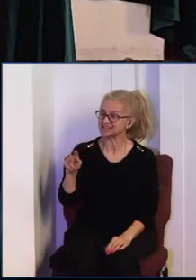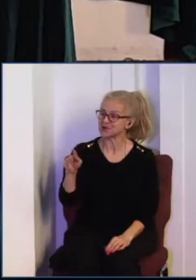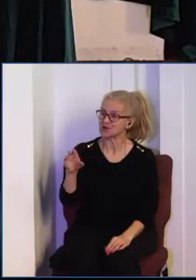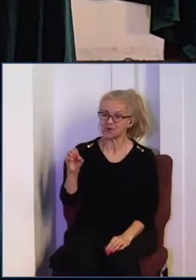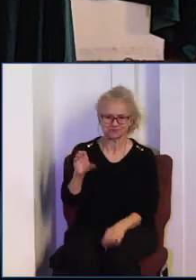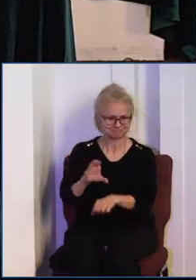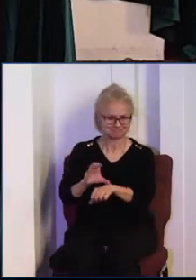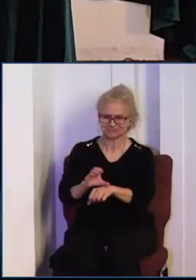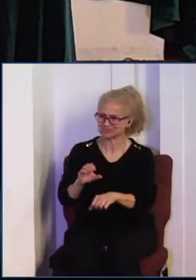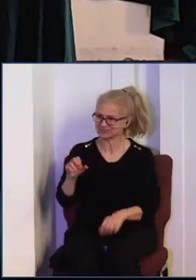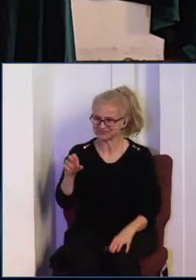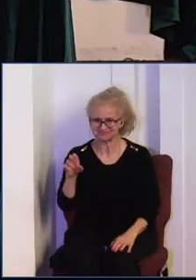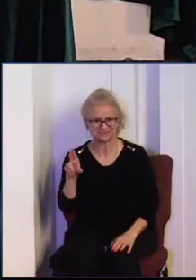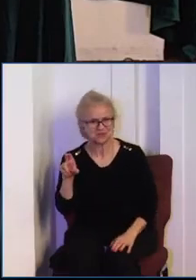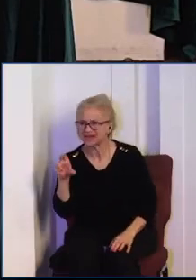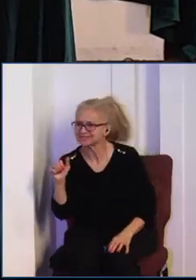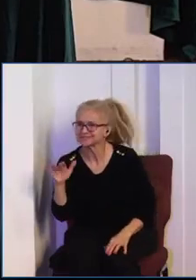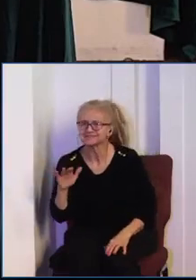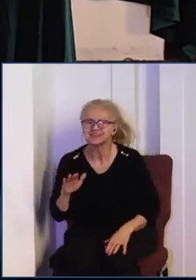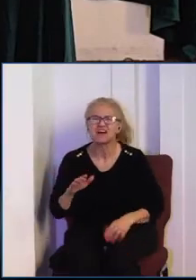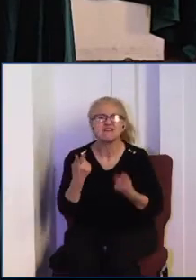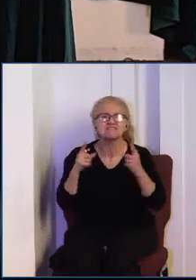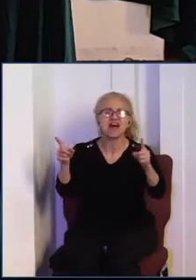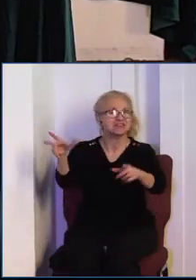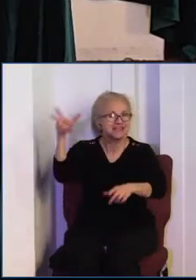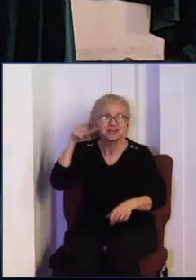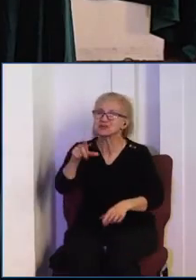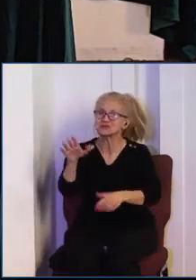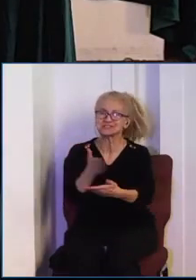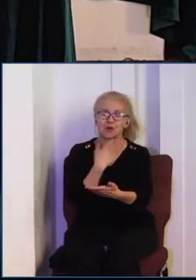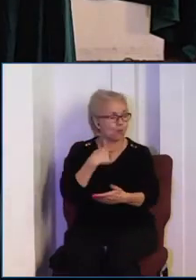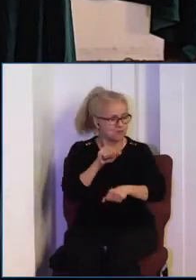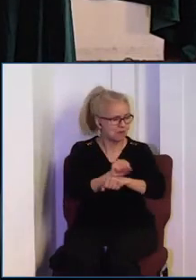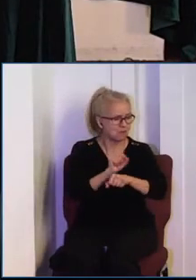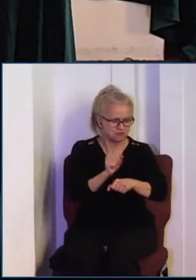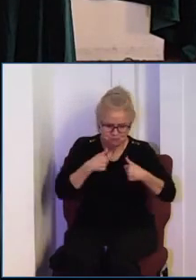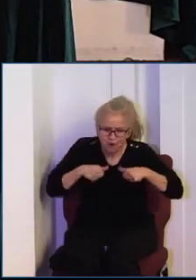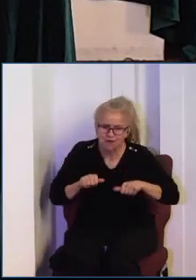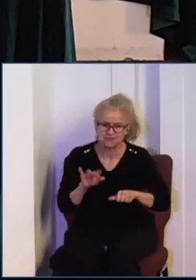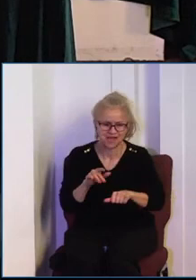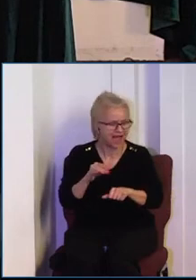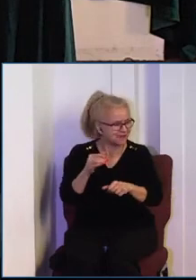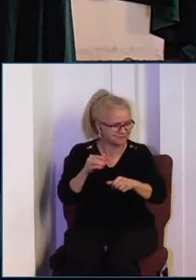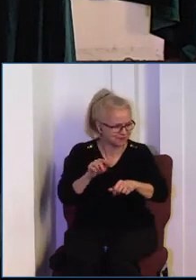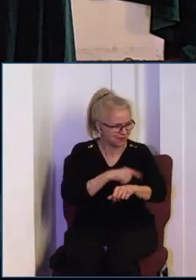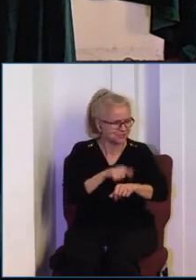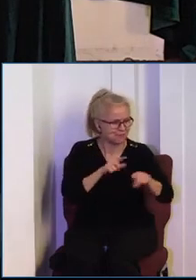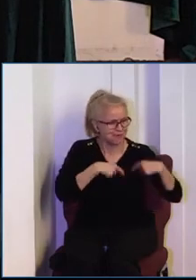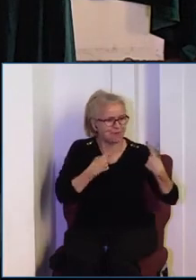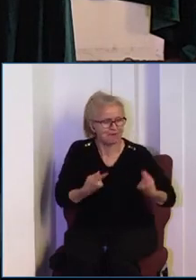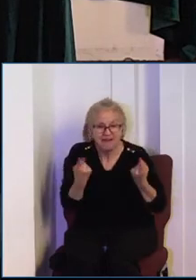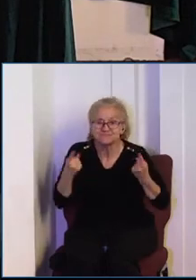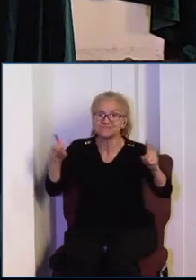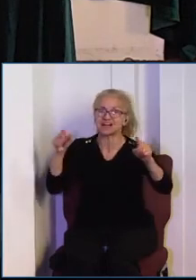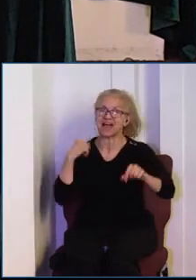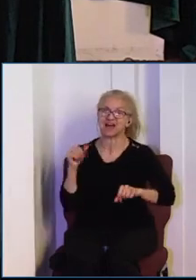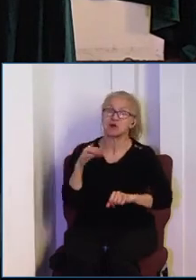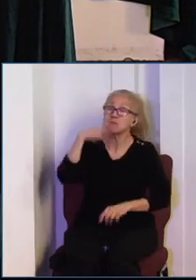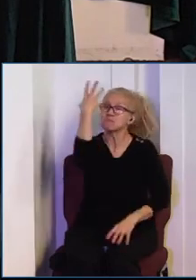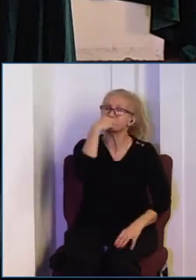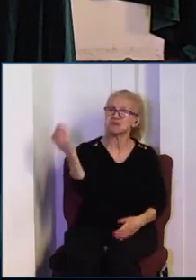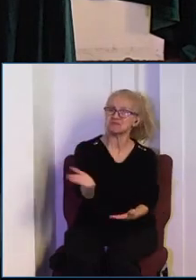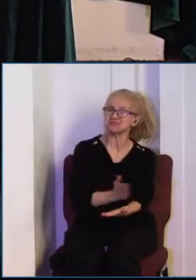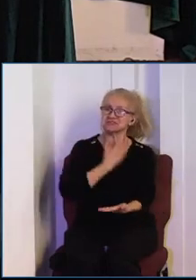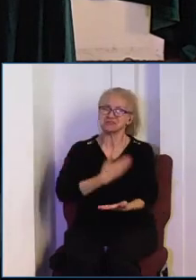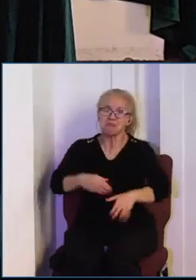so delighted we finally got to hear you sing. We've been working on it for a while, and we finally were able to get such a beautiful song